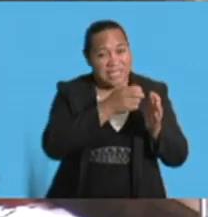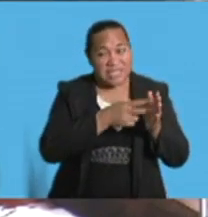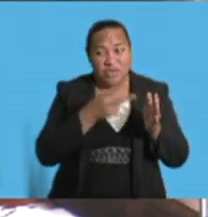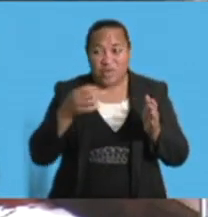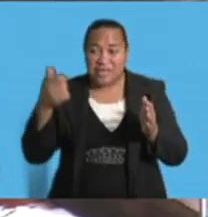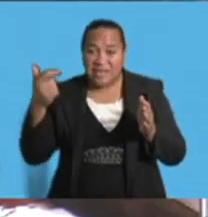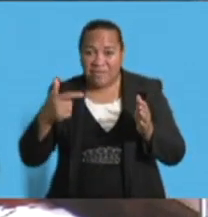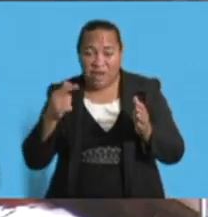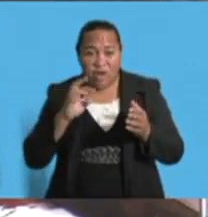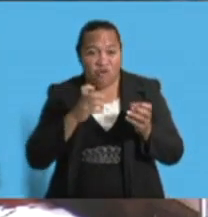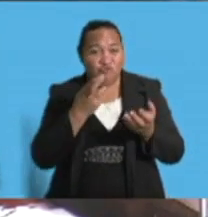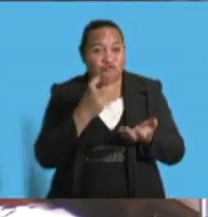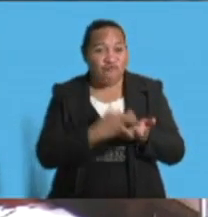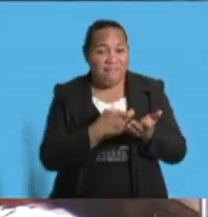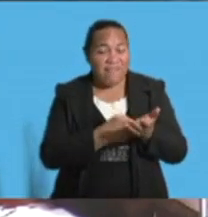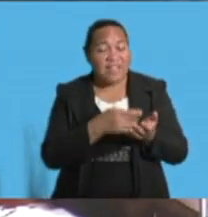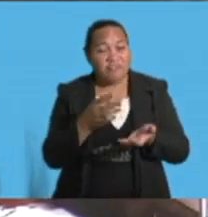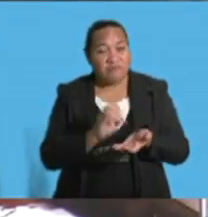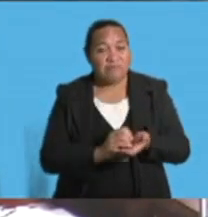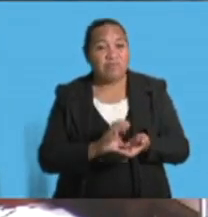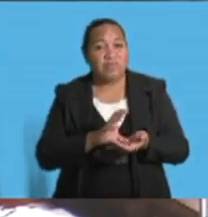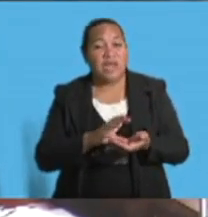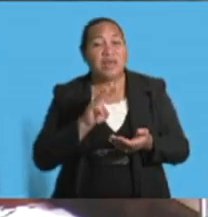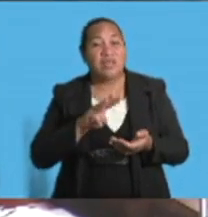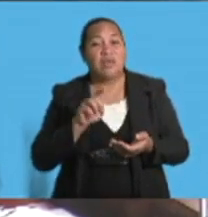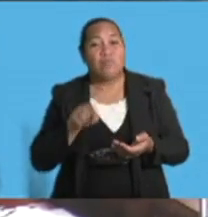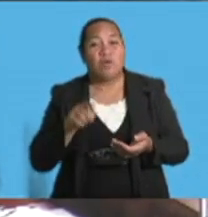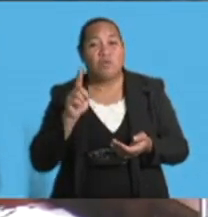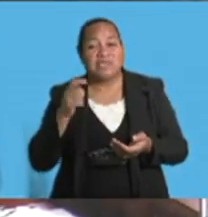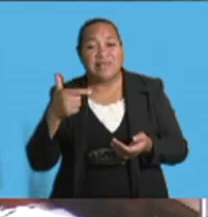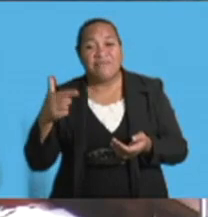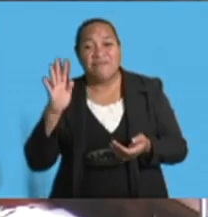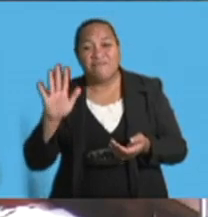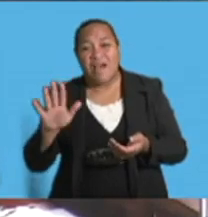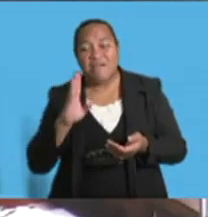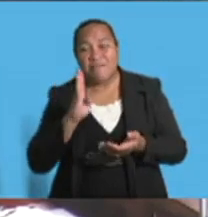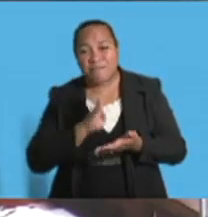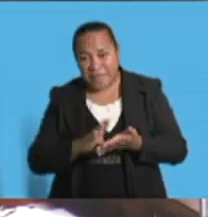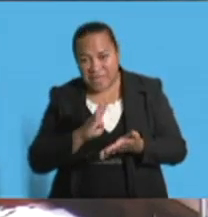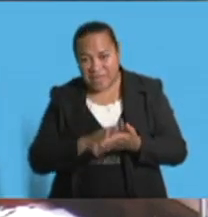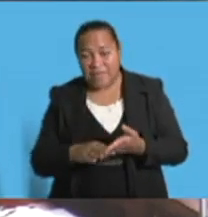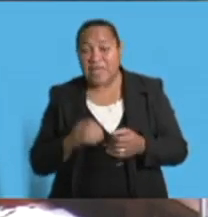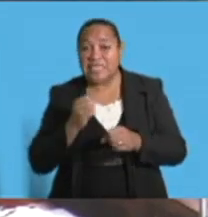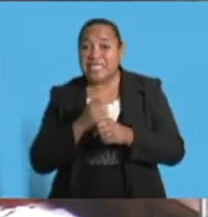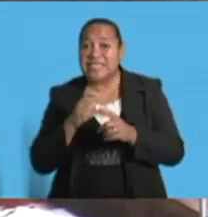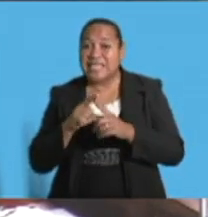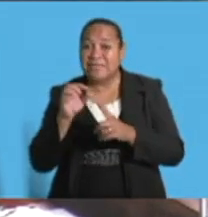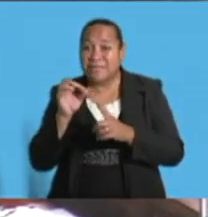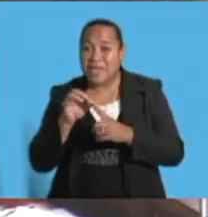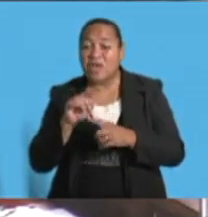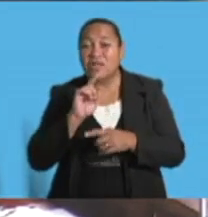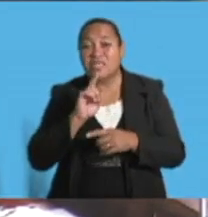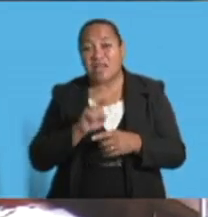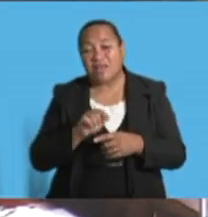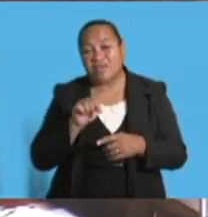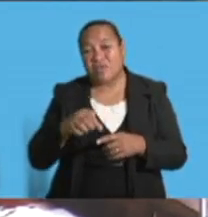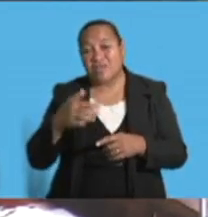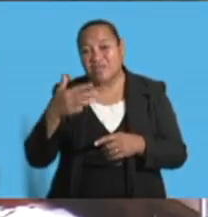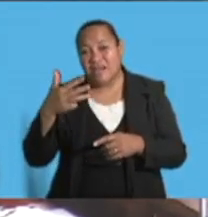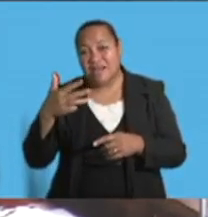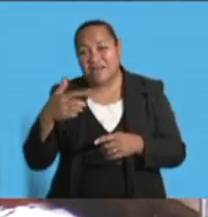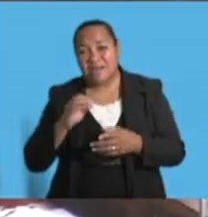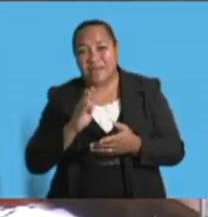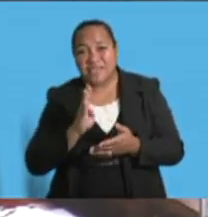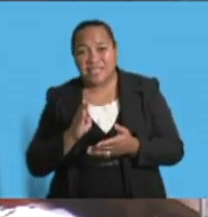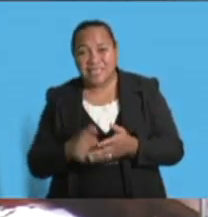revenue increased to 3.175 billion. The GDP was 9.866 billion. And Madam Speaker,